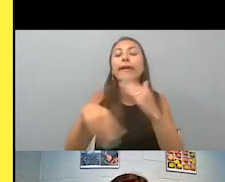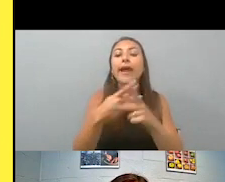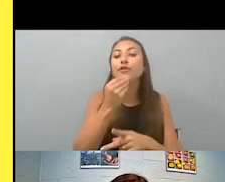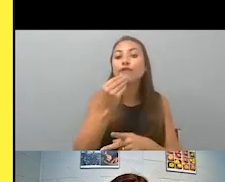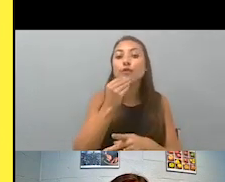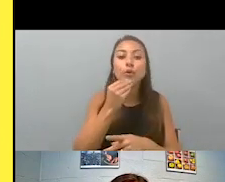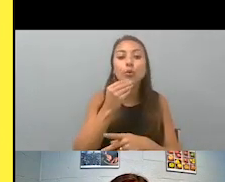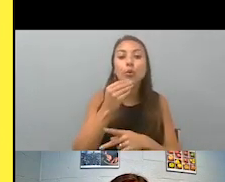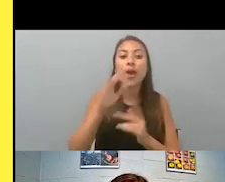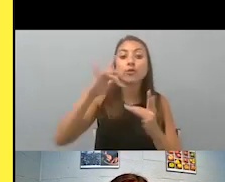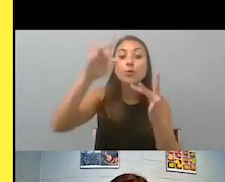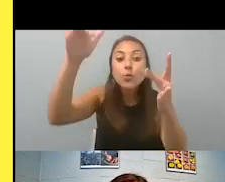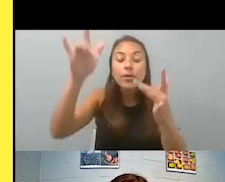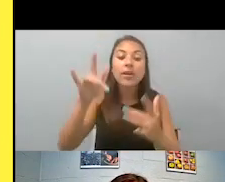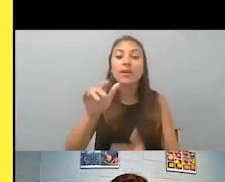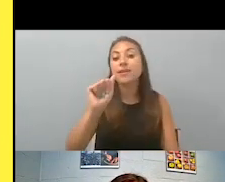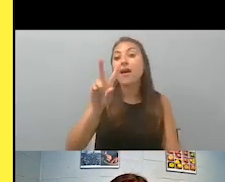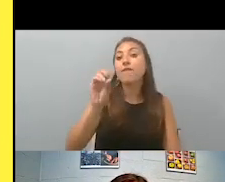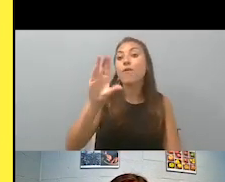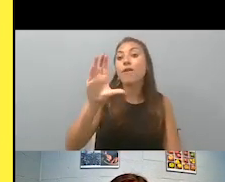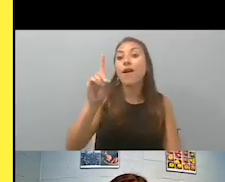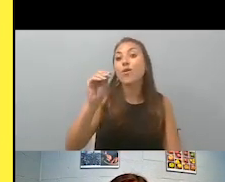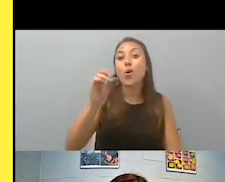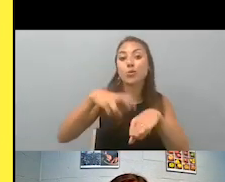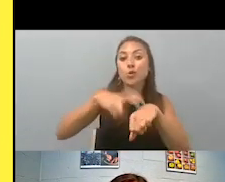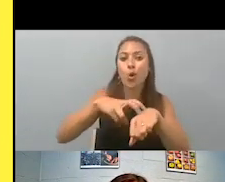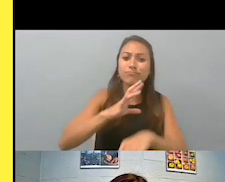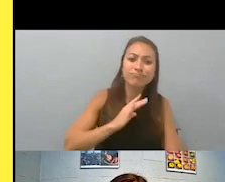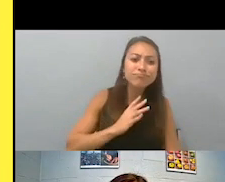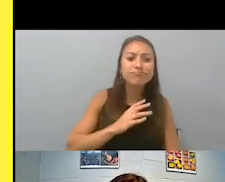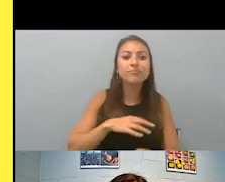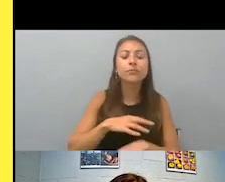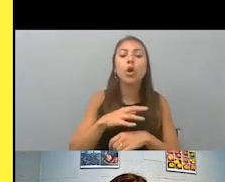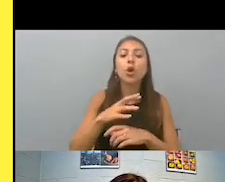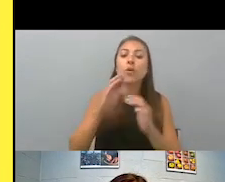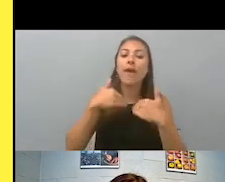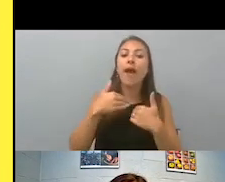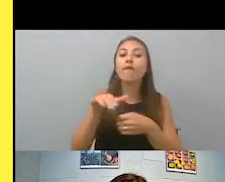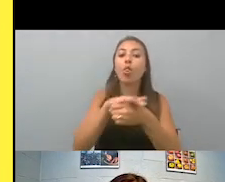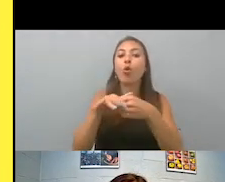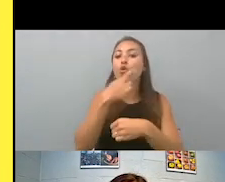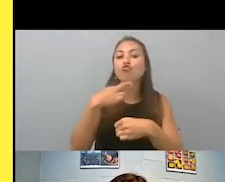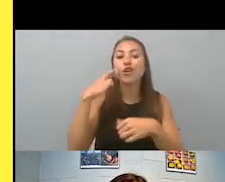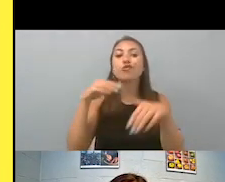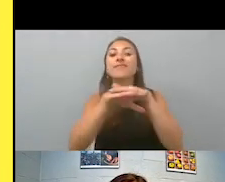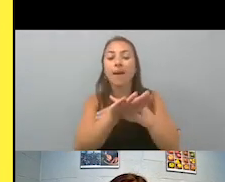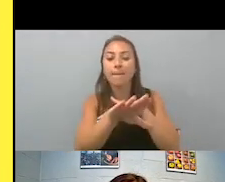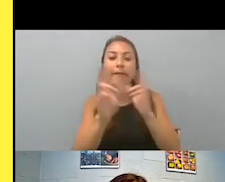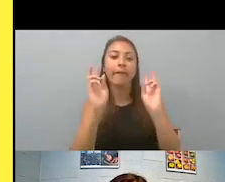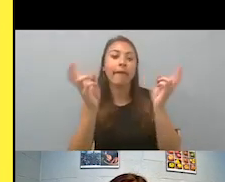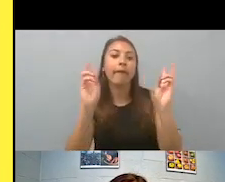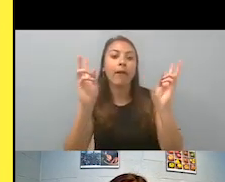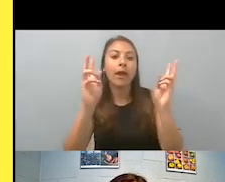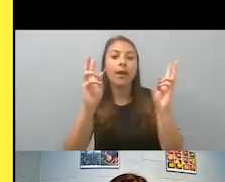toast station, which is really popular. And we also feature local area restaurants that come in and do what we call a pop-up